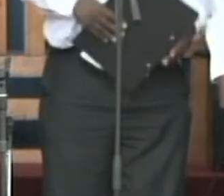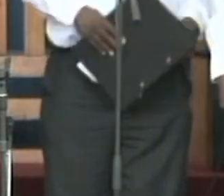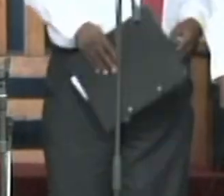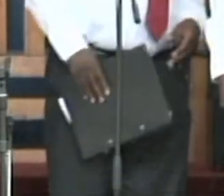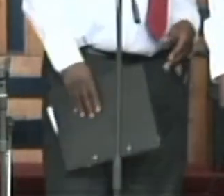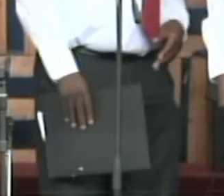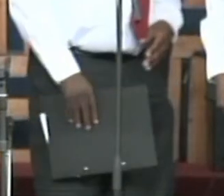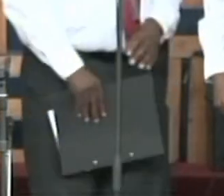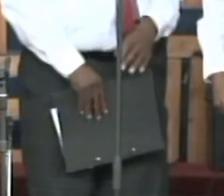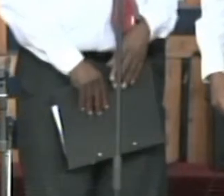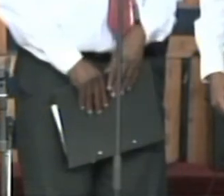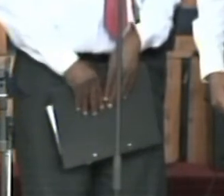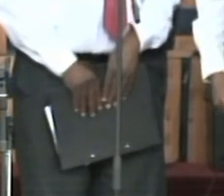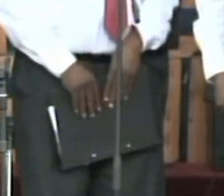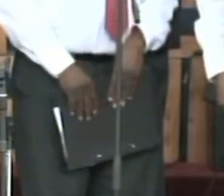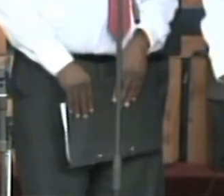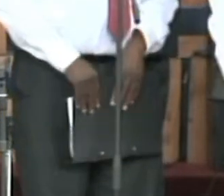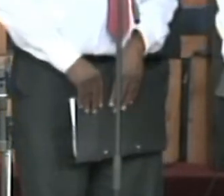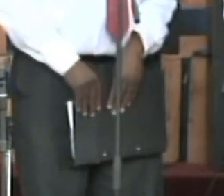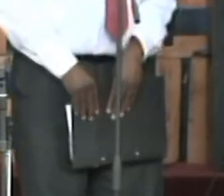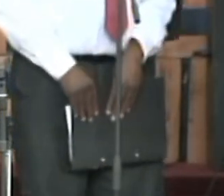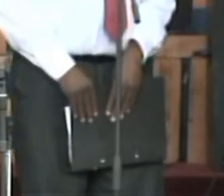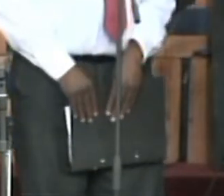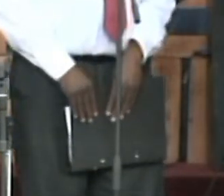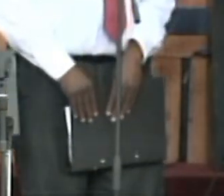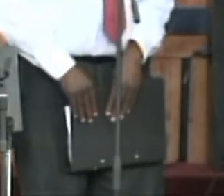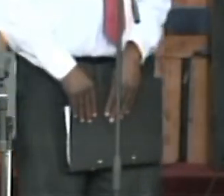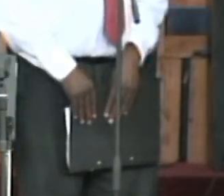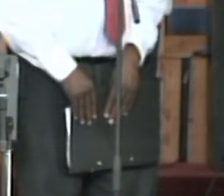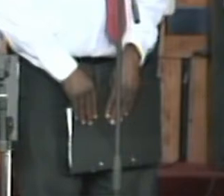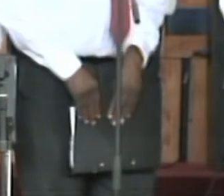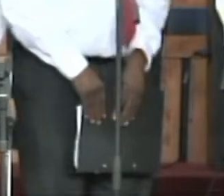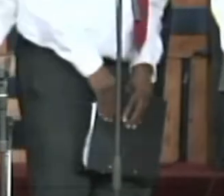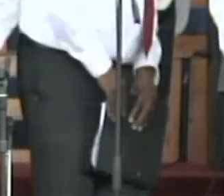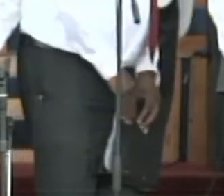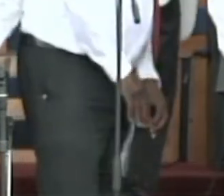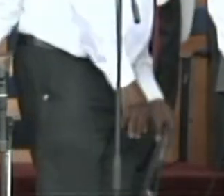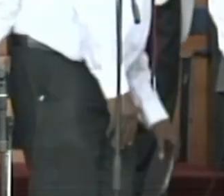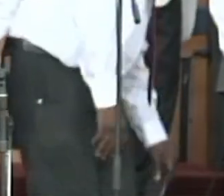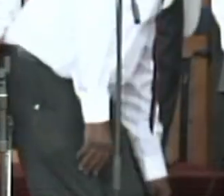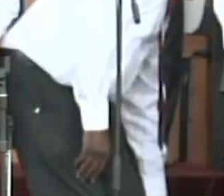waweza, waweza Mwokozi,